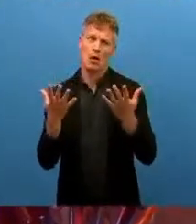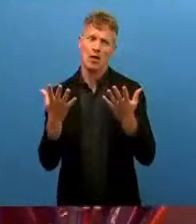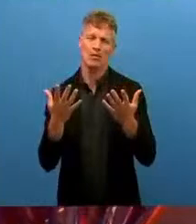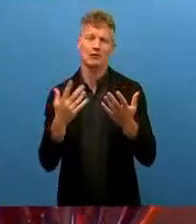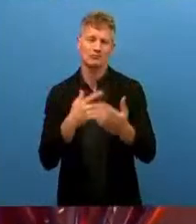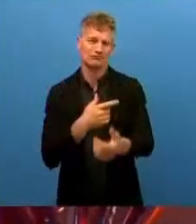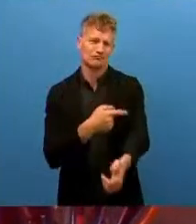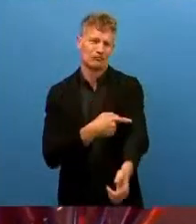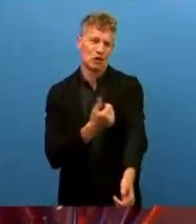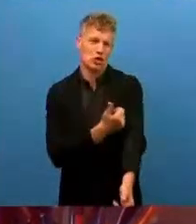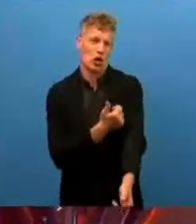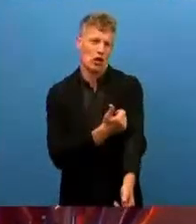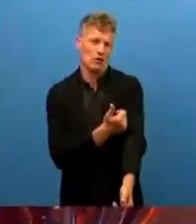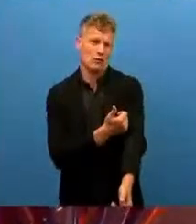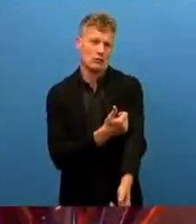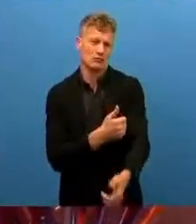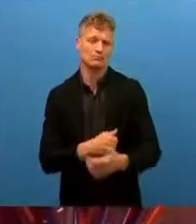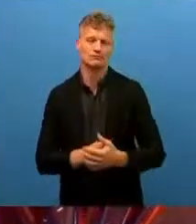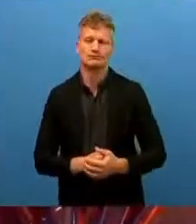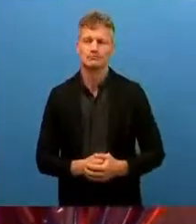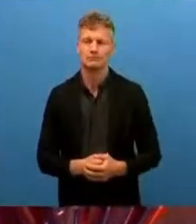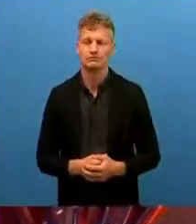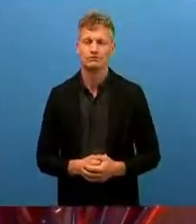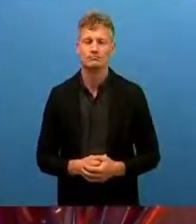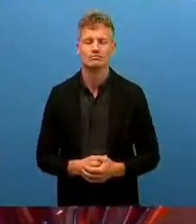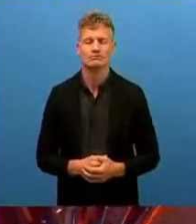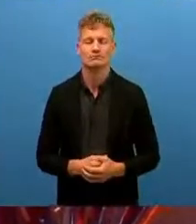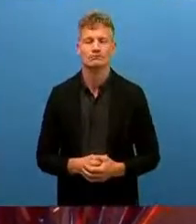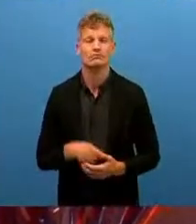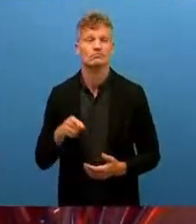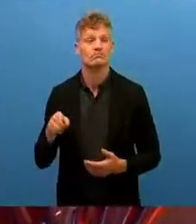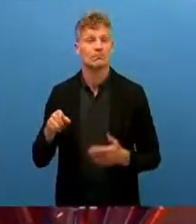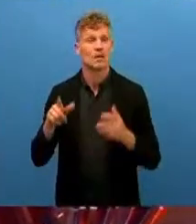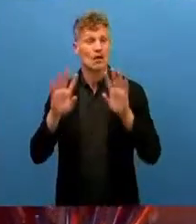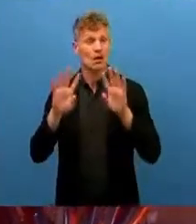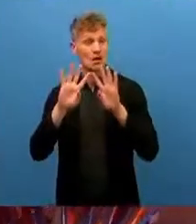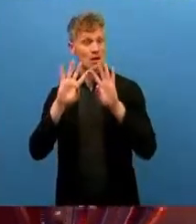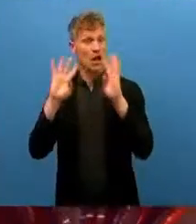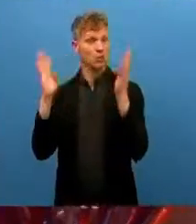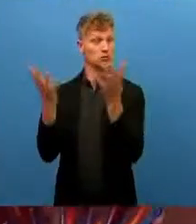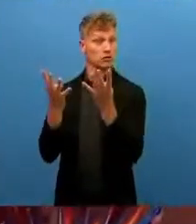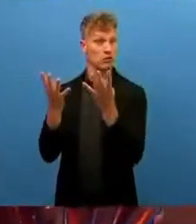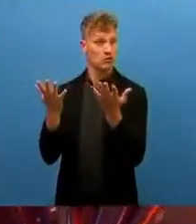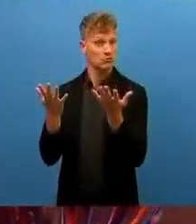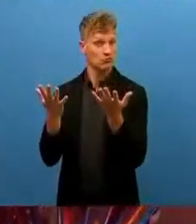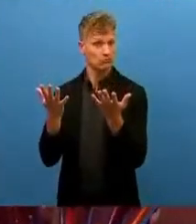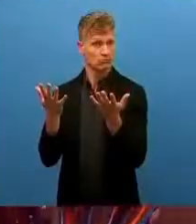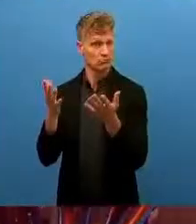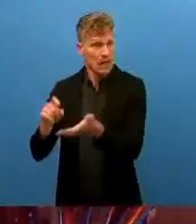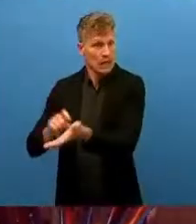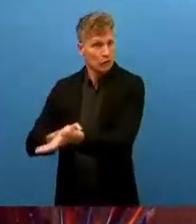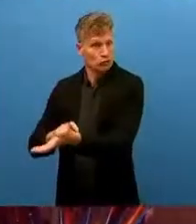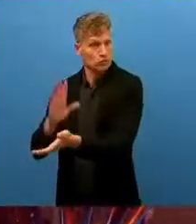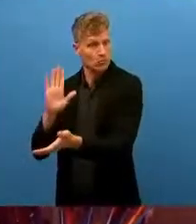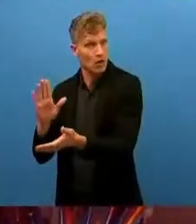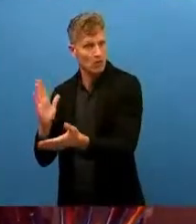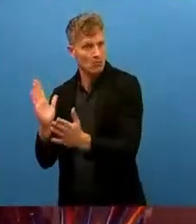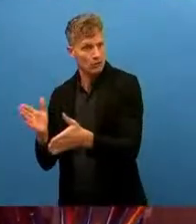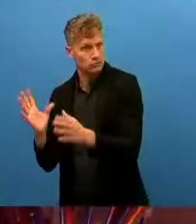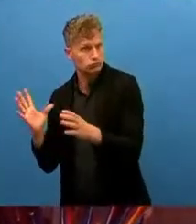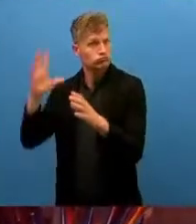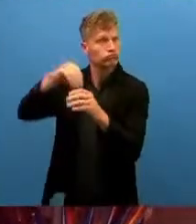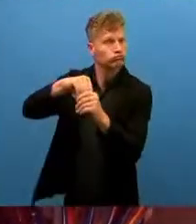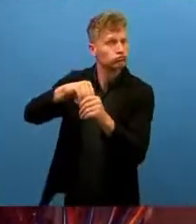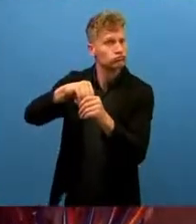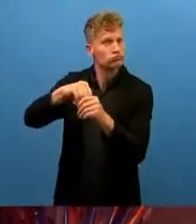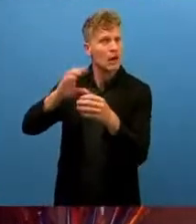Council, Indigenous peoples should be able to participate in the discussions that deal with issues that are of great concern to them,